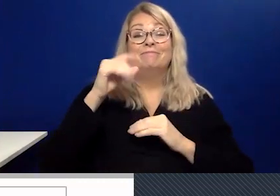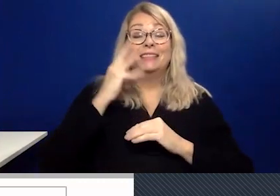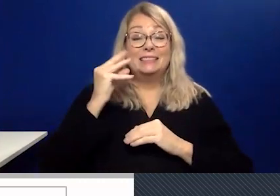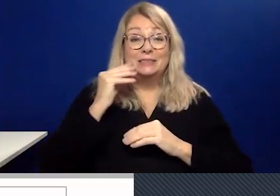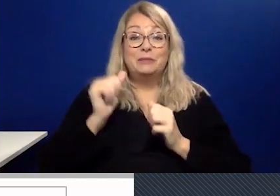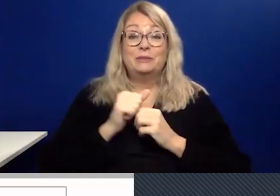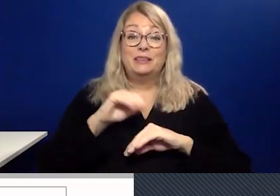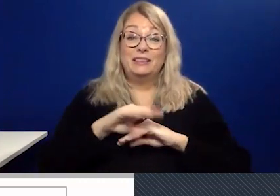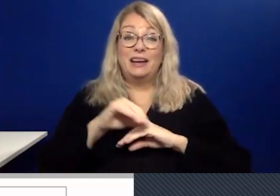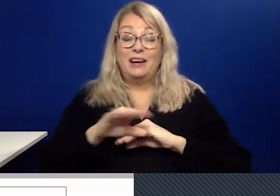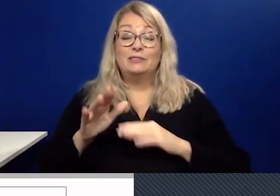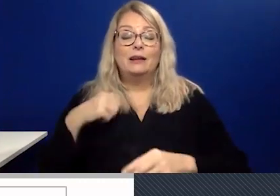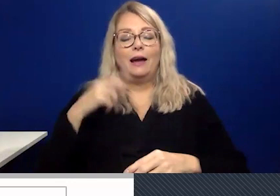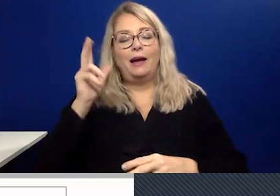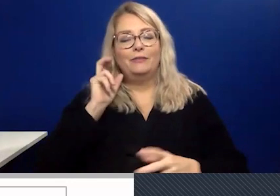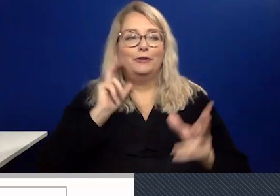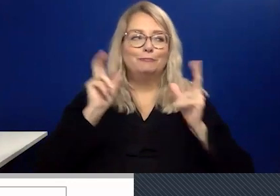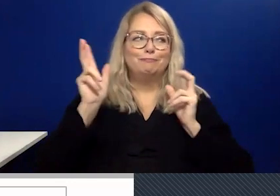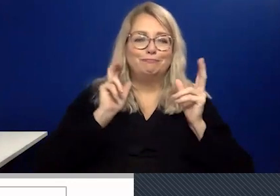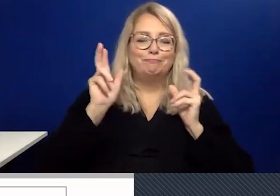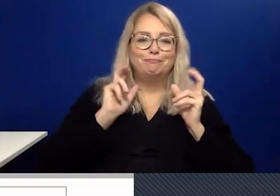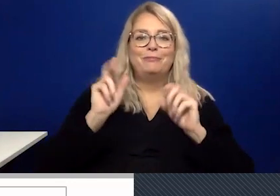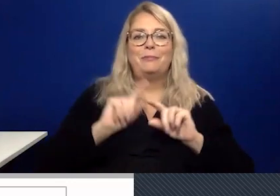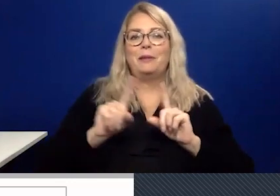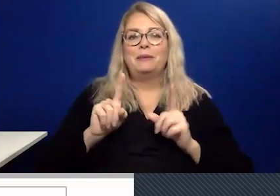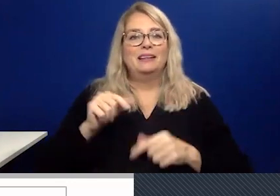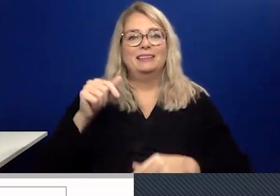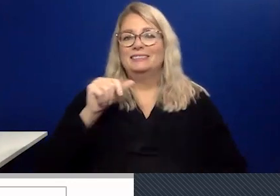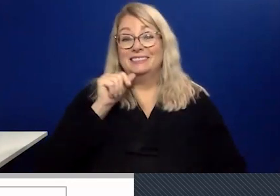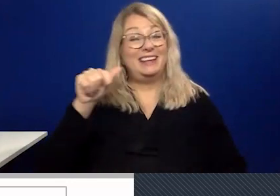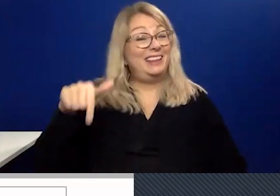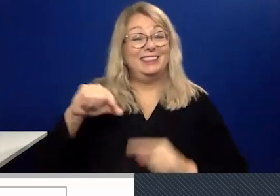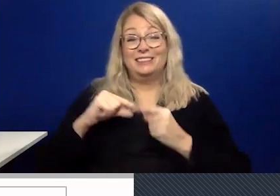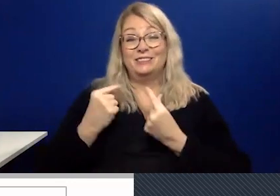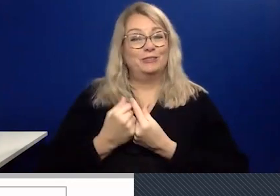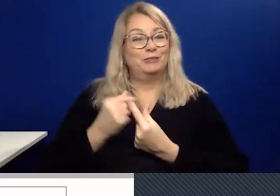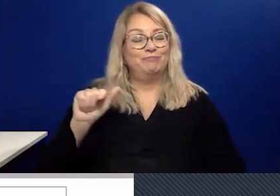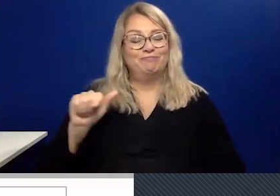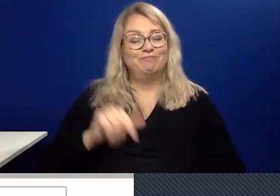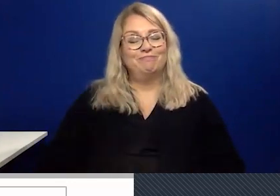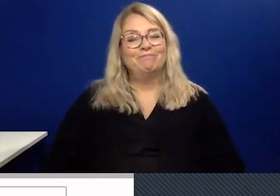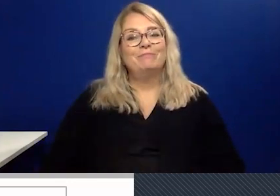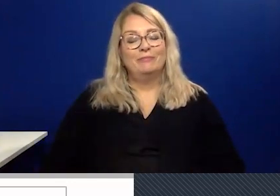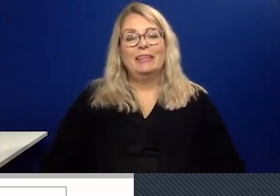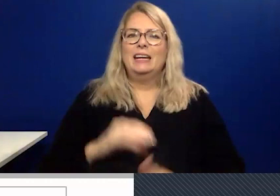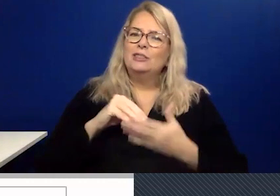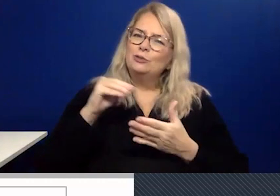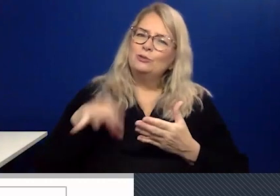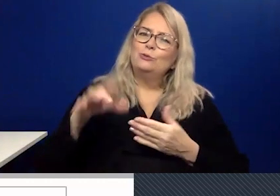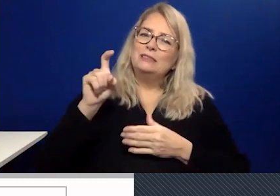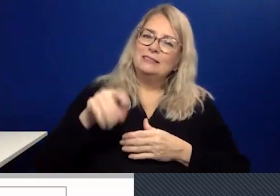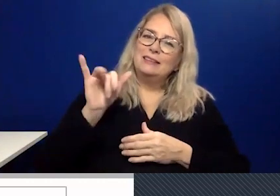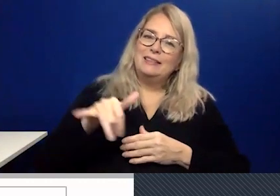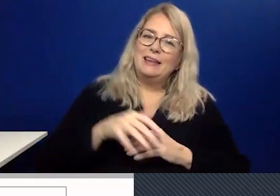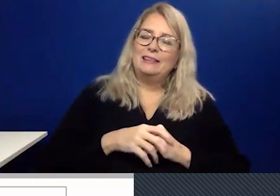oh, those counselors, they don't know, you know, that's not this crew. And that's what these students need. So, you know,